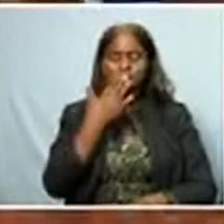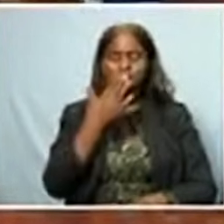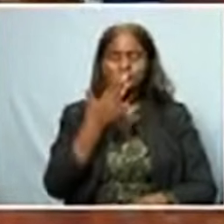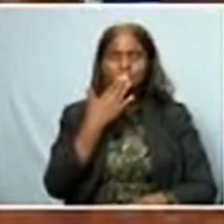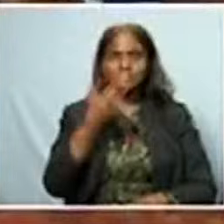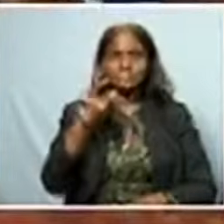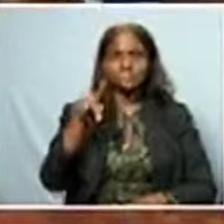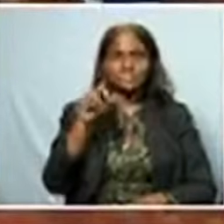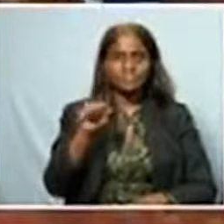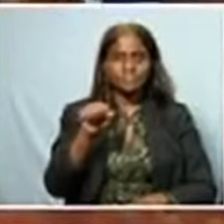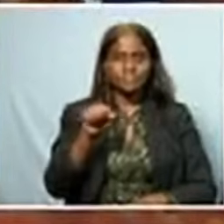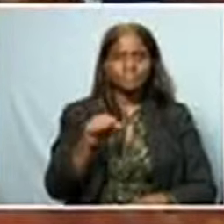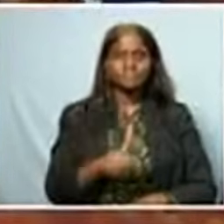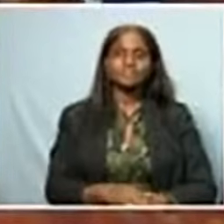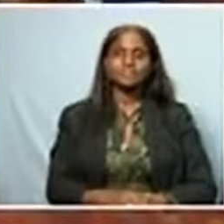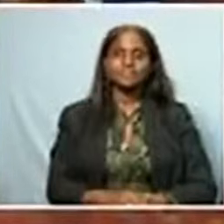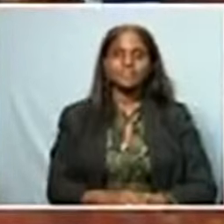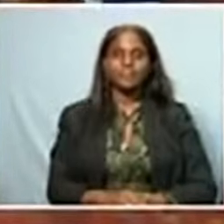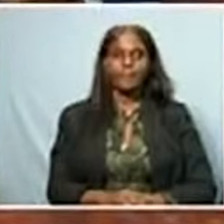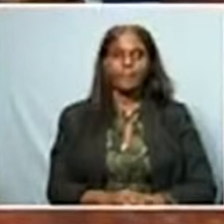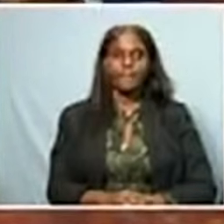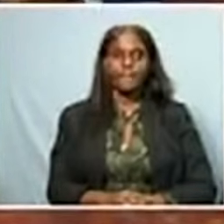PS.